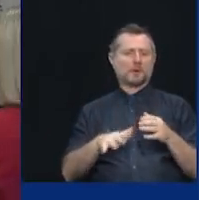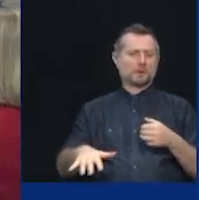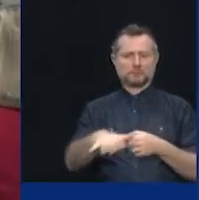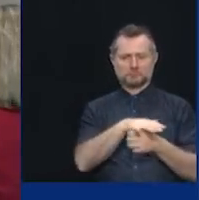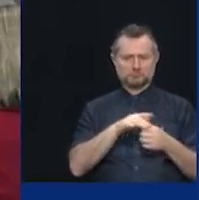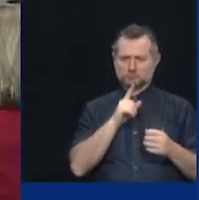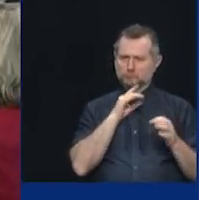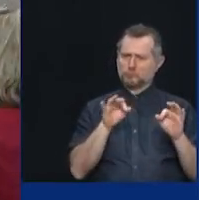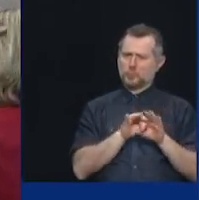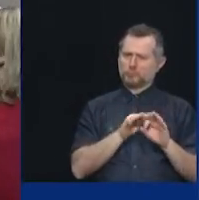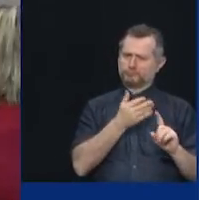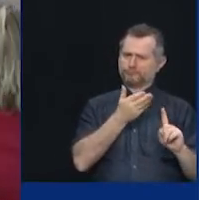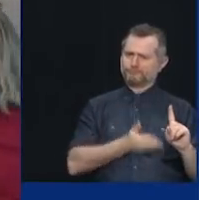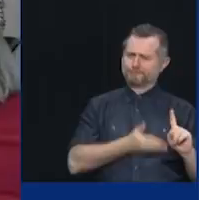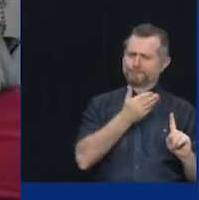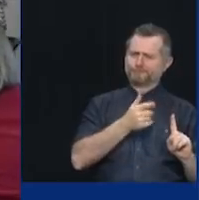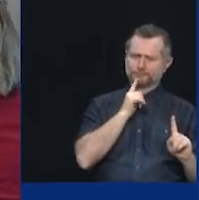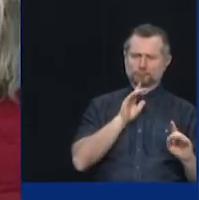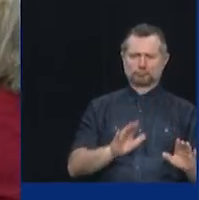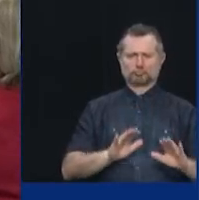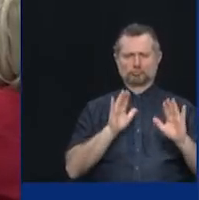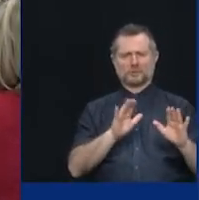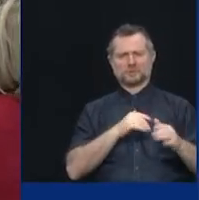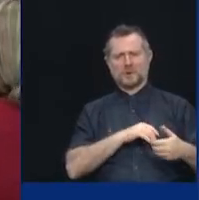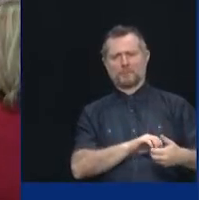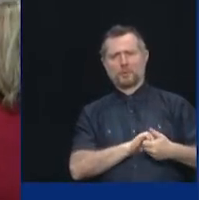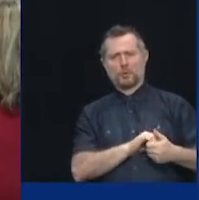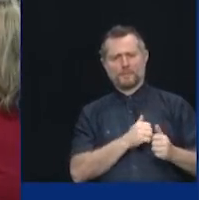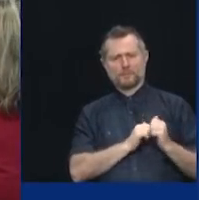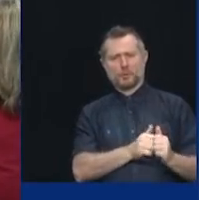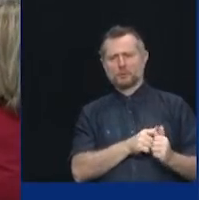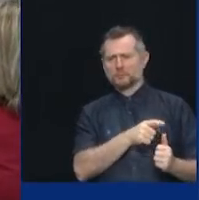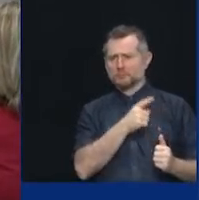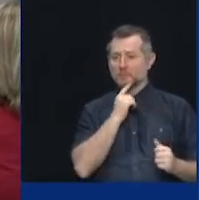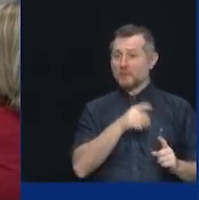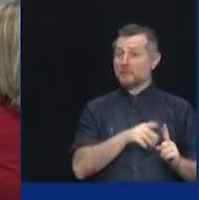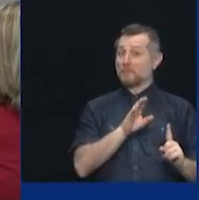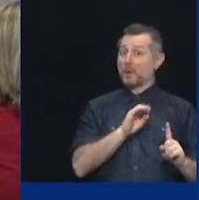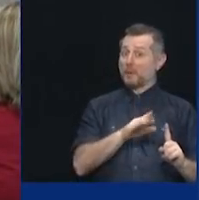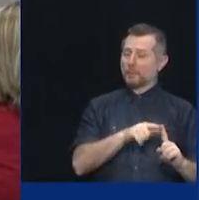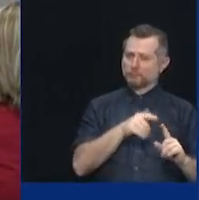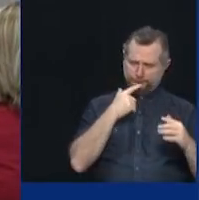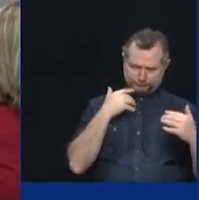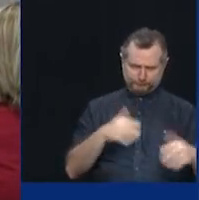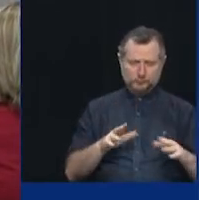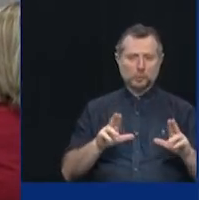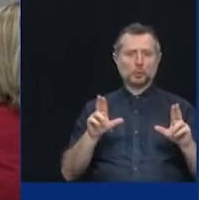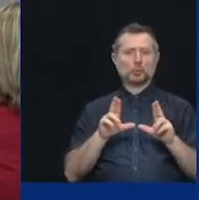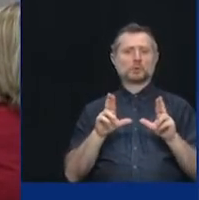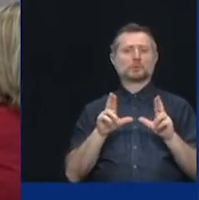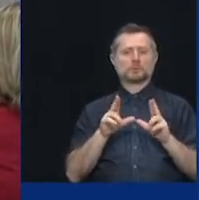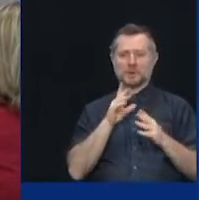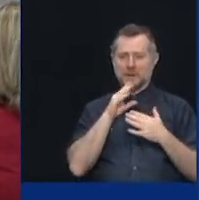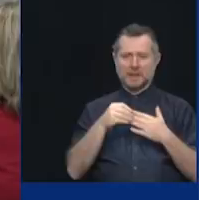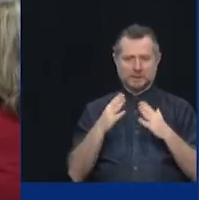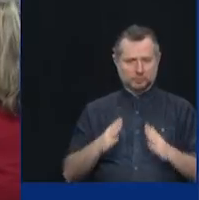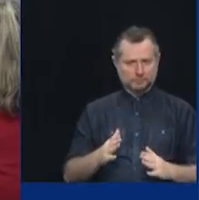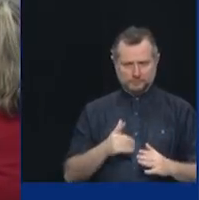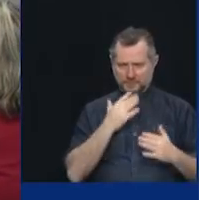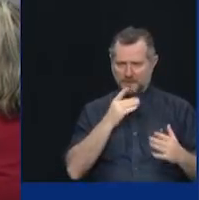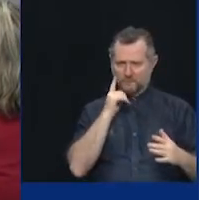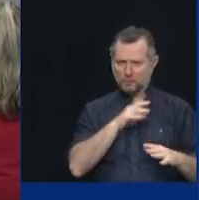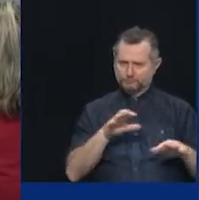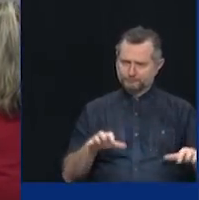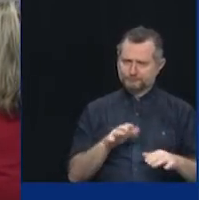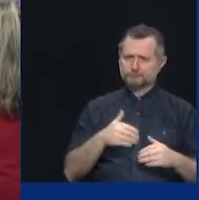great partner for the state of New York. And Bob himself is a great labor leader. And we want to thank him for all he's done. To my